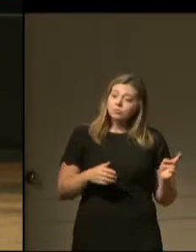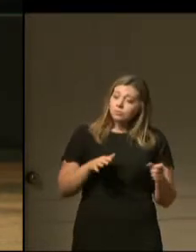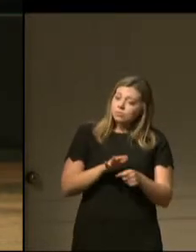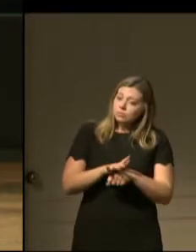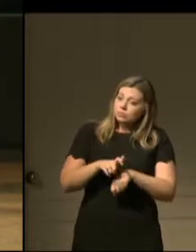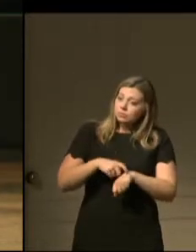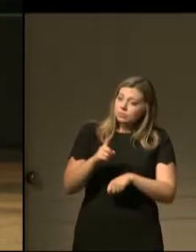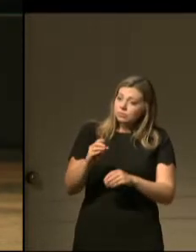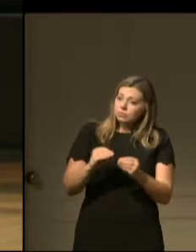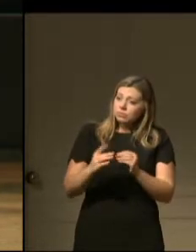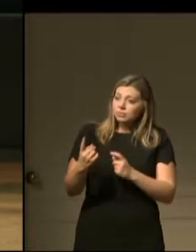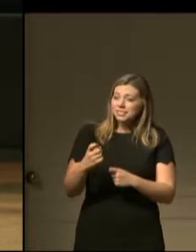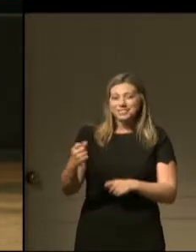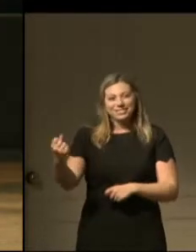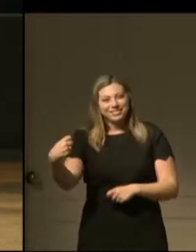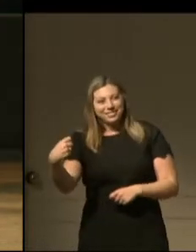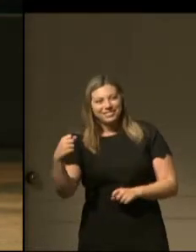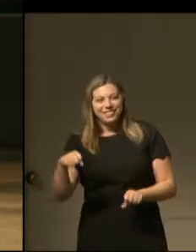another